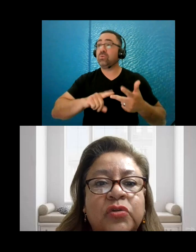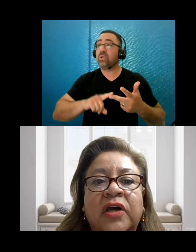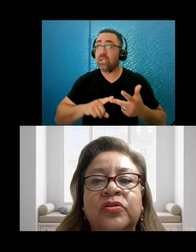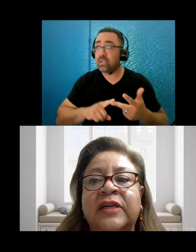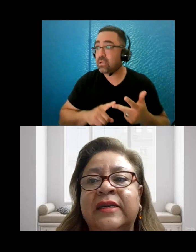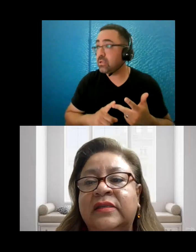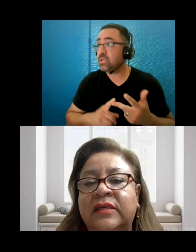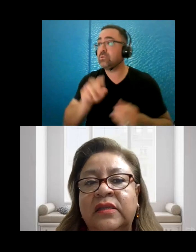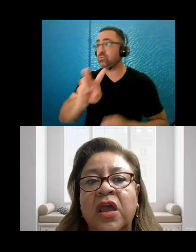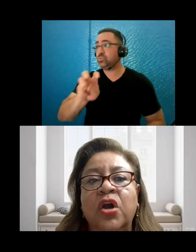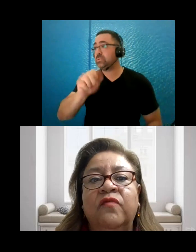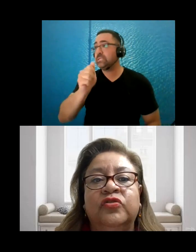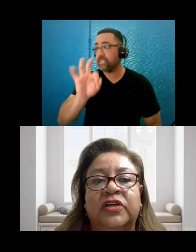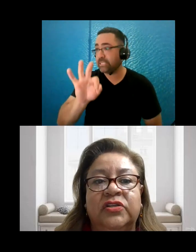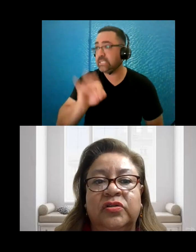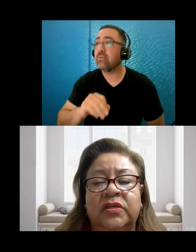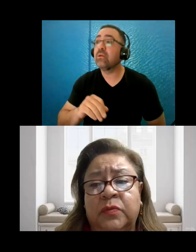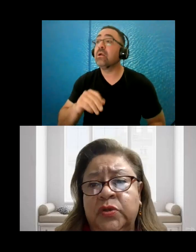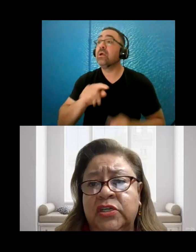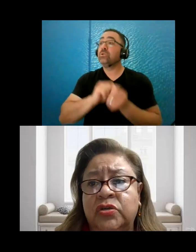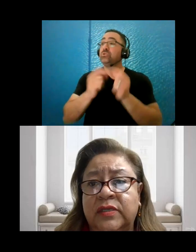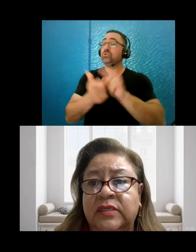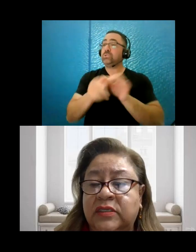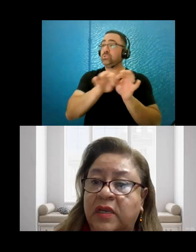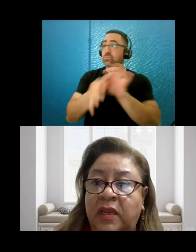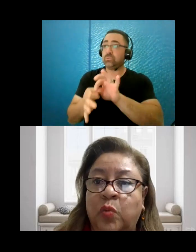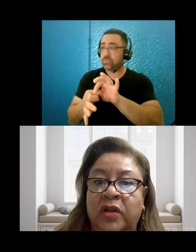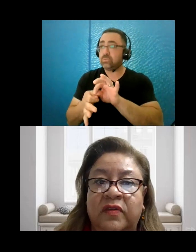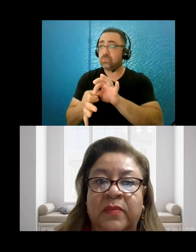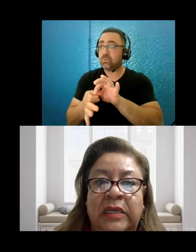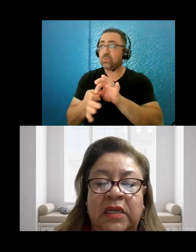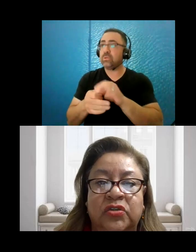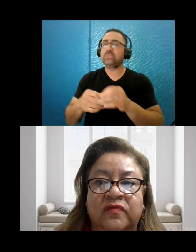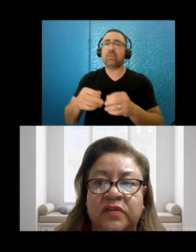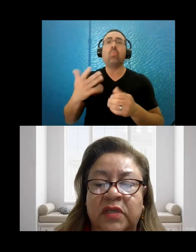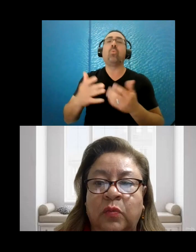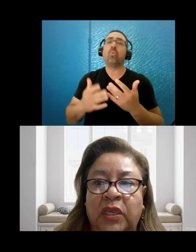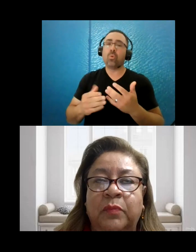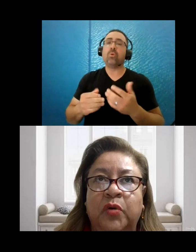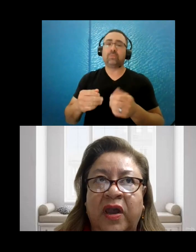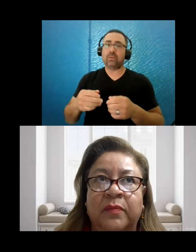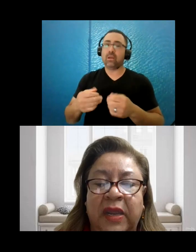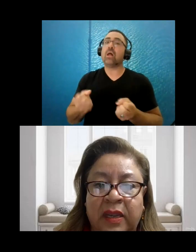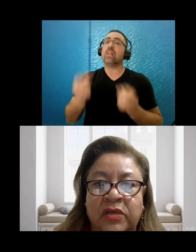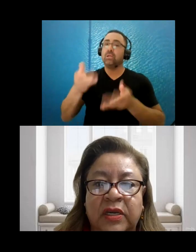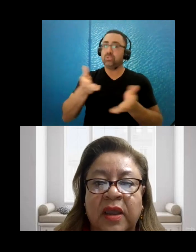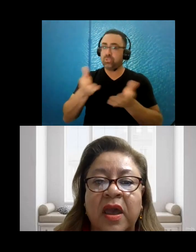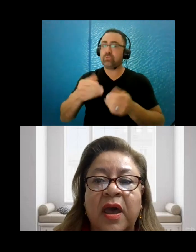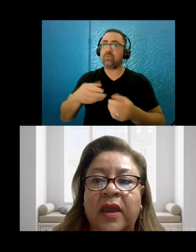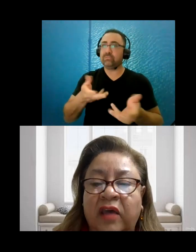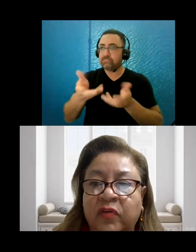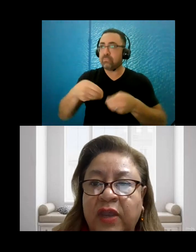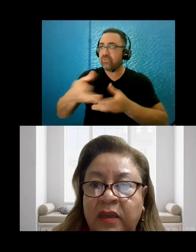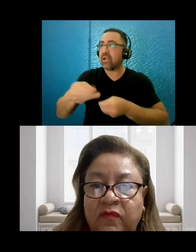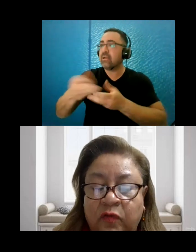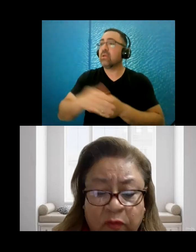B is 219. For translation and interpretation, this is one of the main services that we provide, engaging